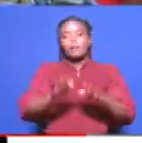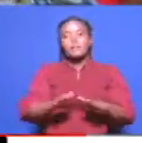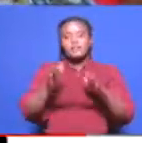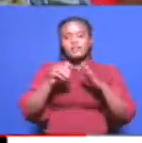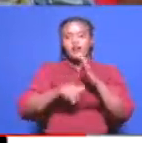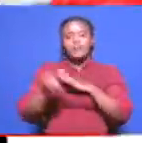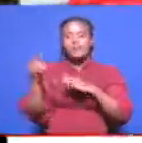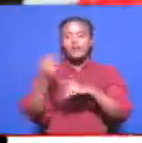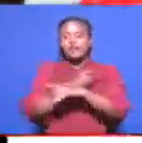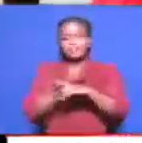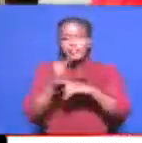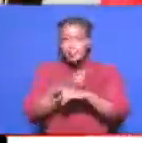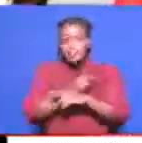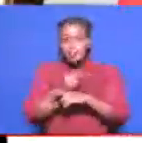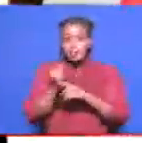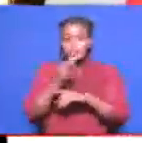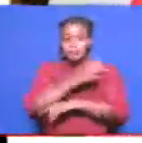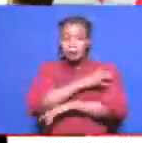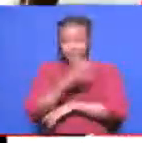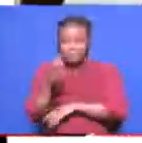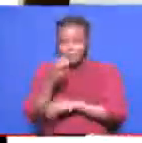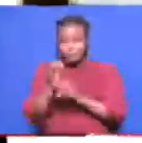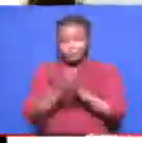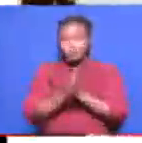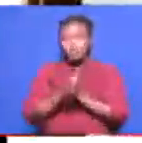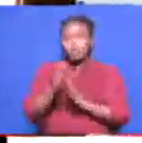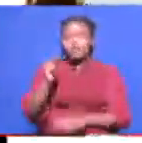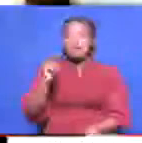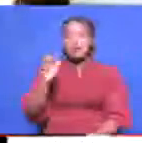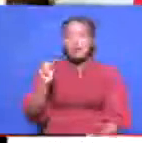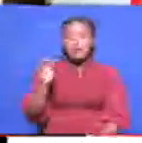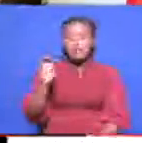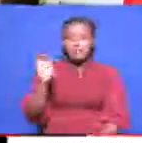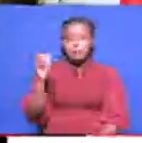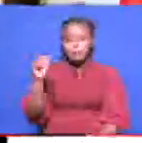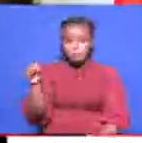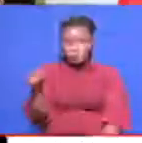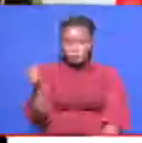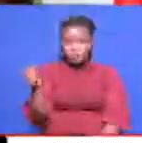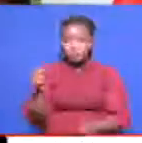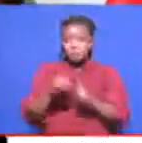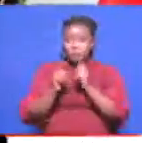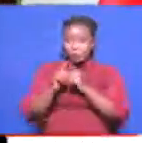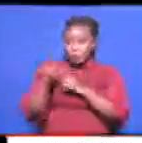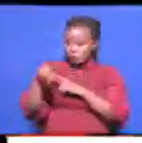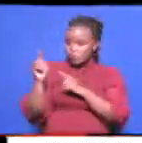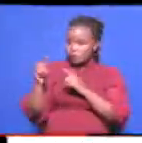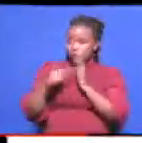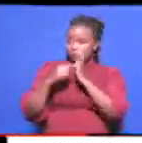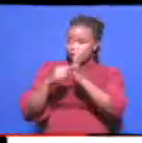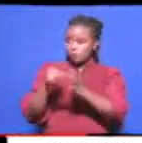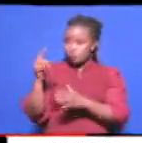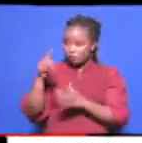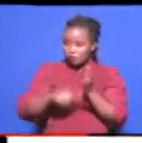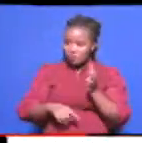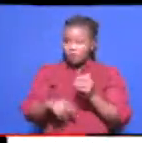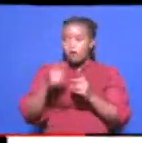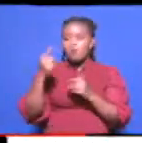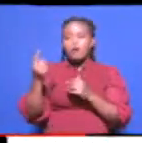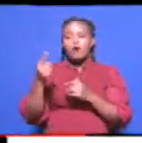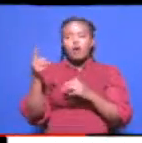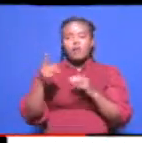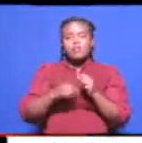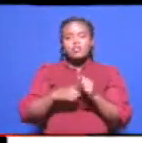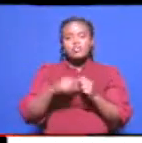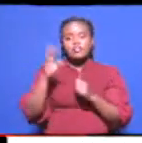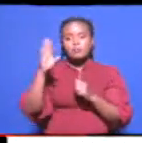ICT capacities among MSMEs. A study conducted by the ministry indicates that only 6% of workers in the informal